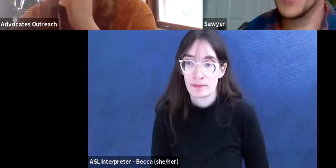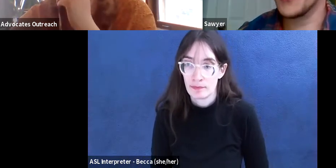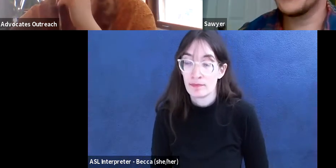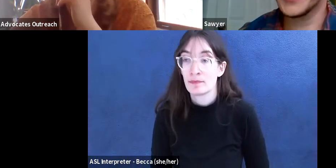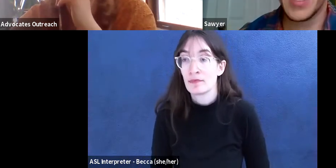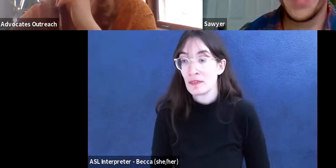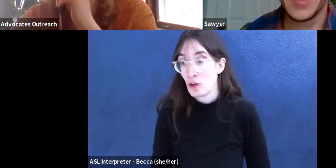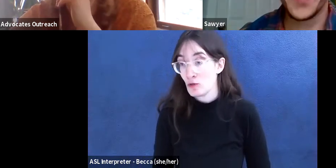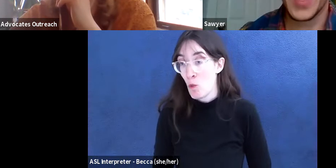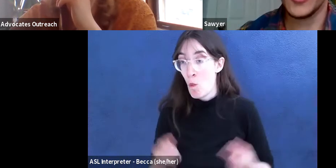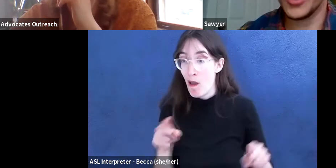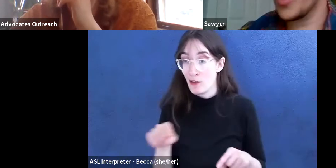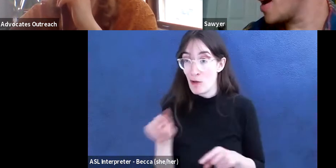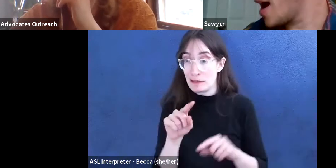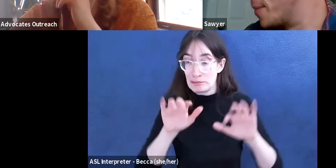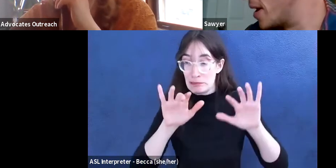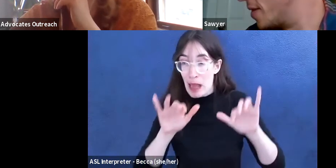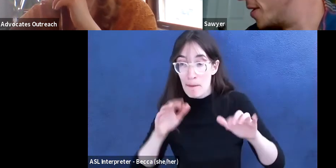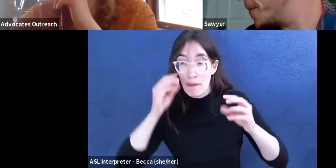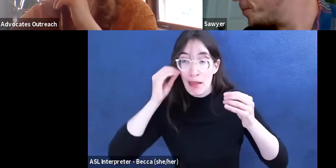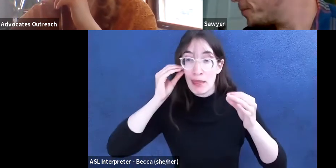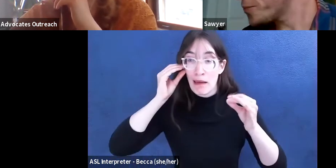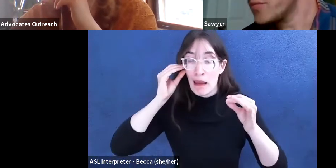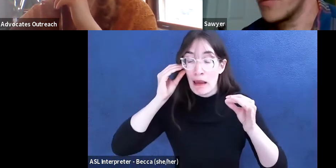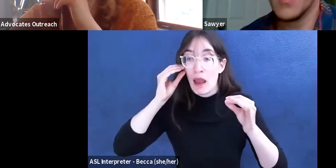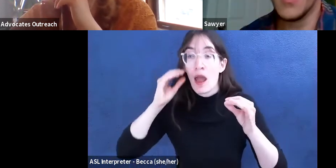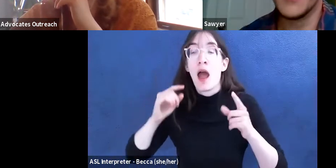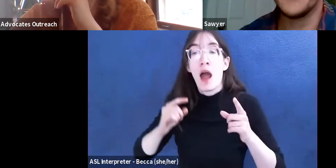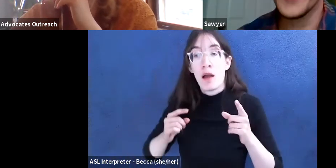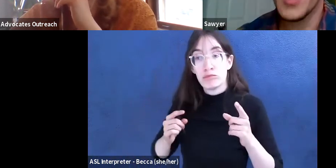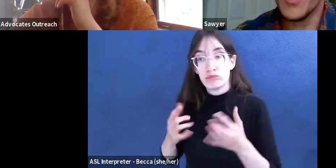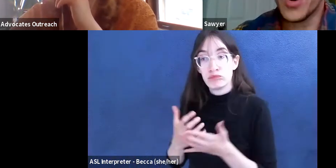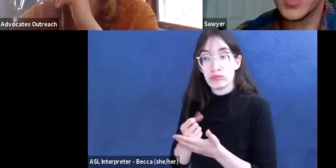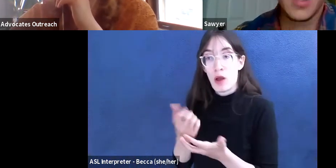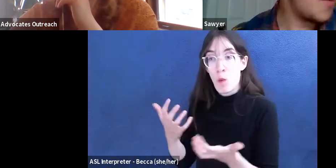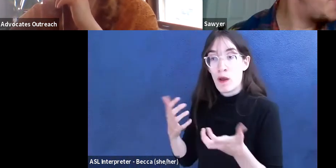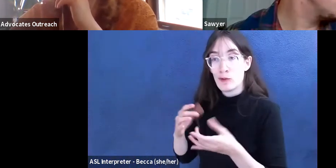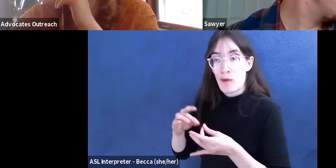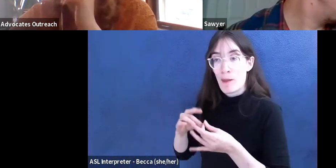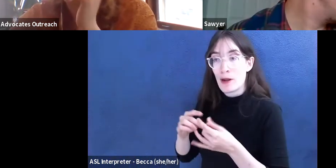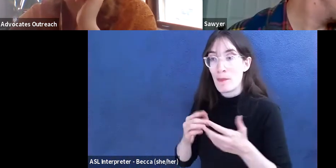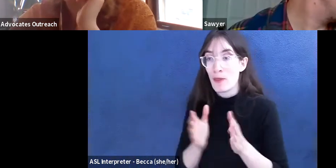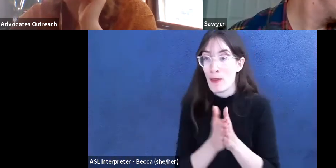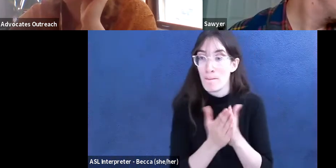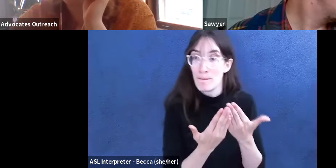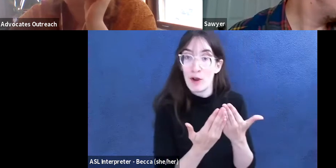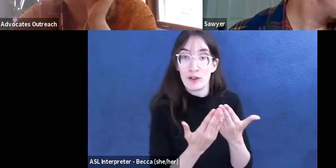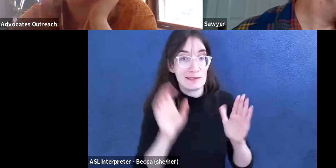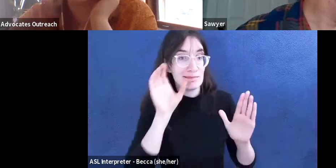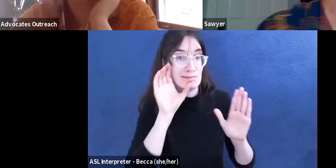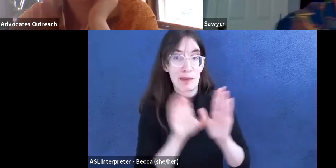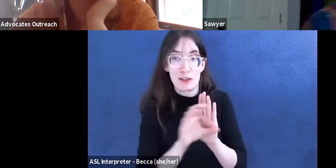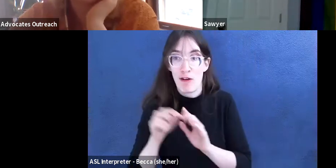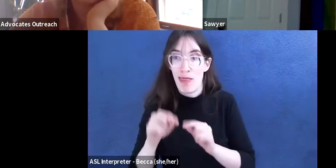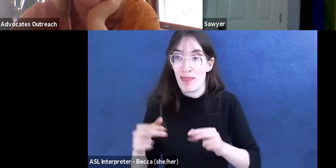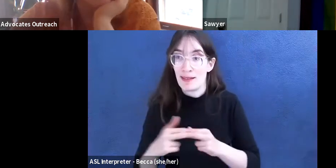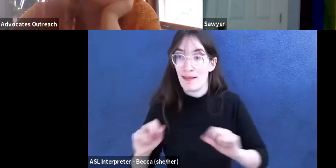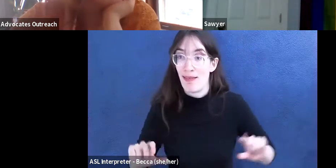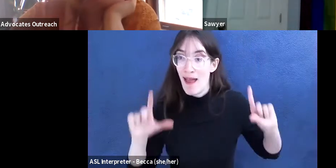it sends a message that like that's how you're going to be, right? And that's the normal way to be, and those kind of things are not